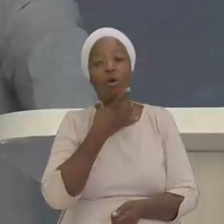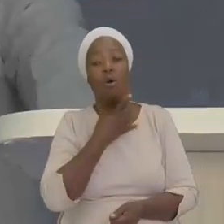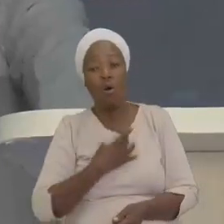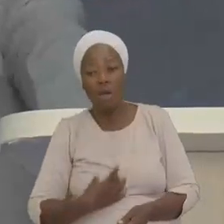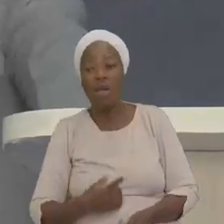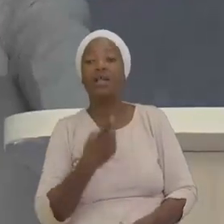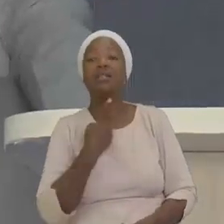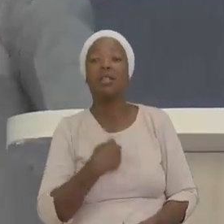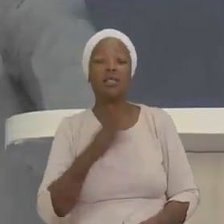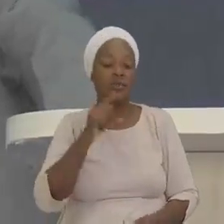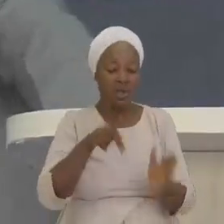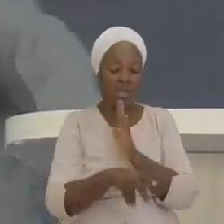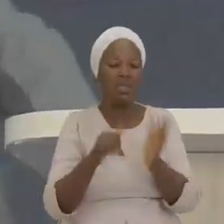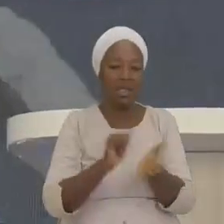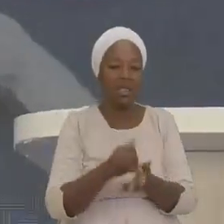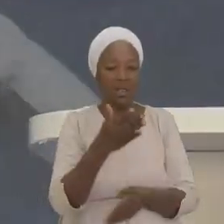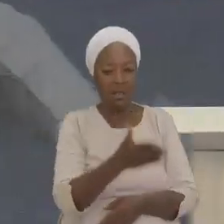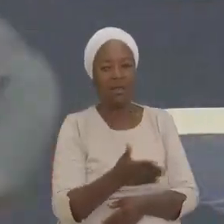there.